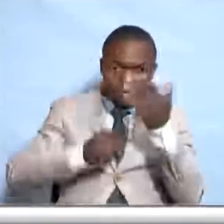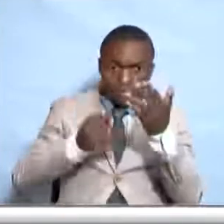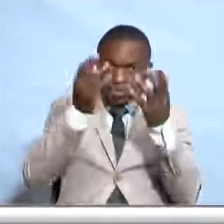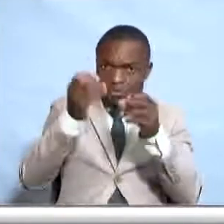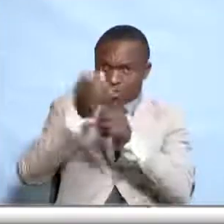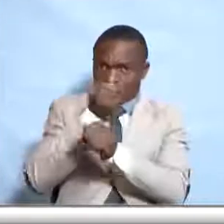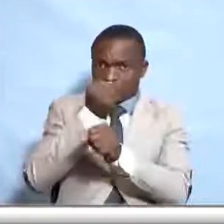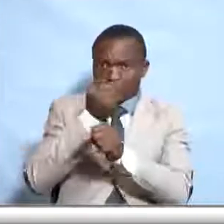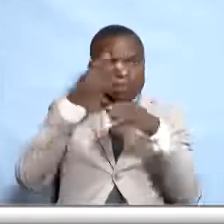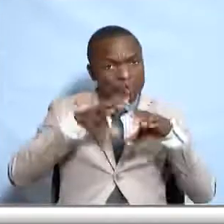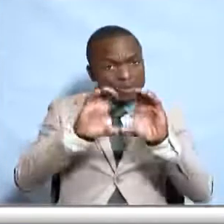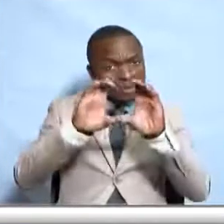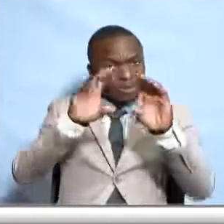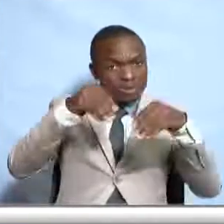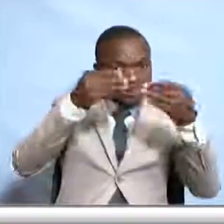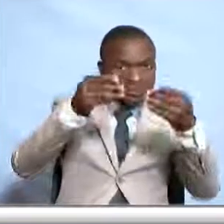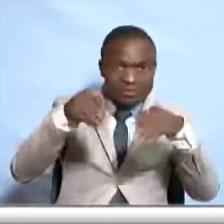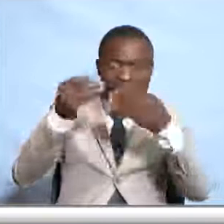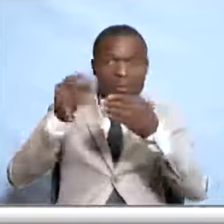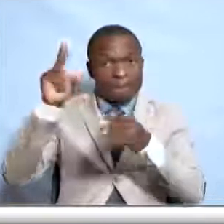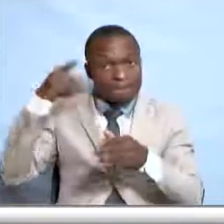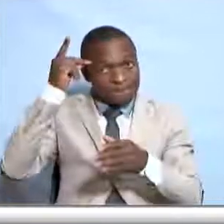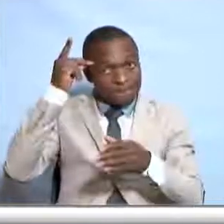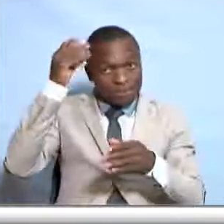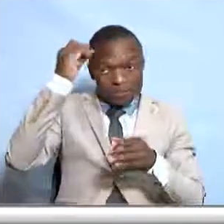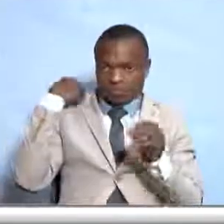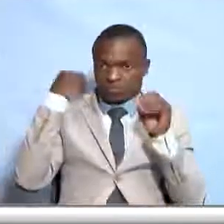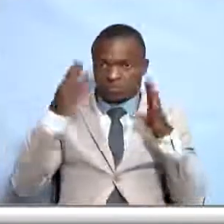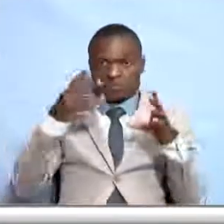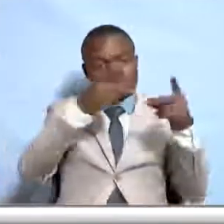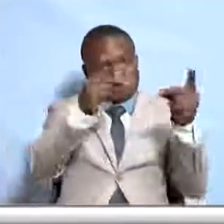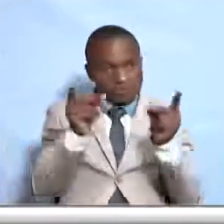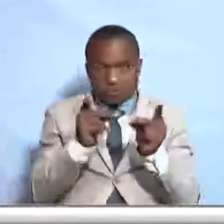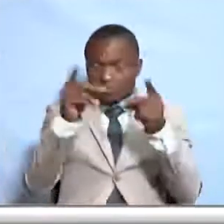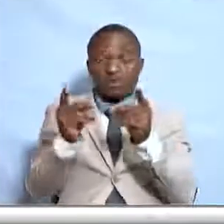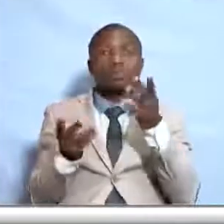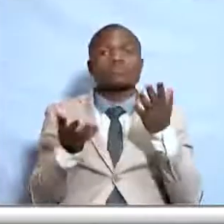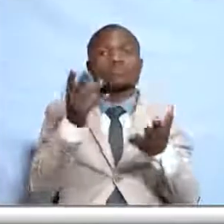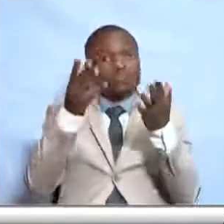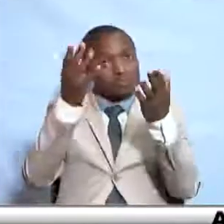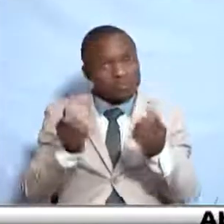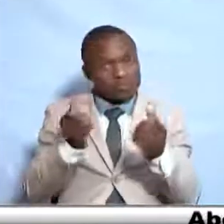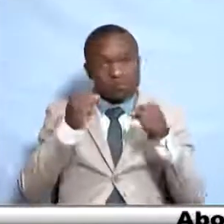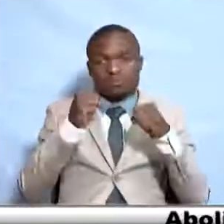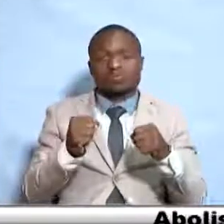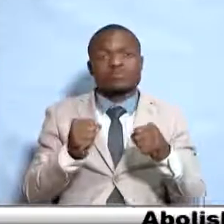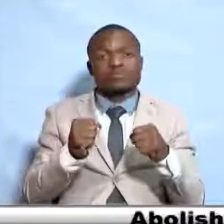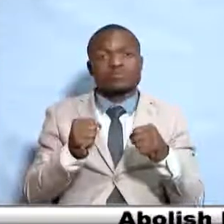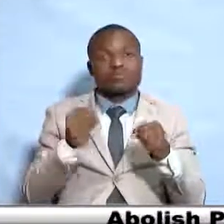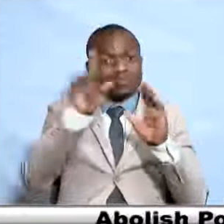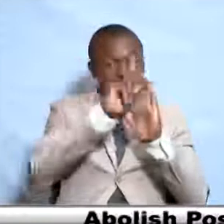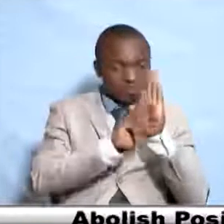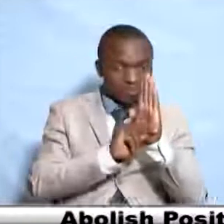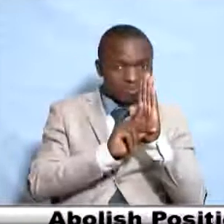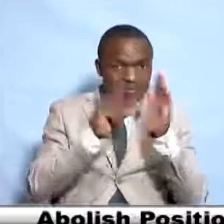Do we want to continue rewarding party officials with positions, or do we want to strengthen the principles